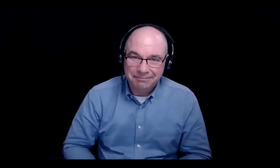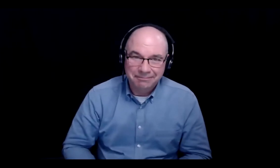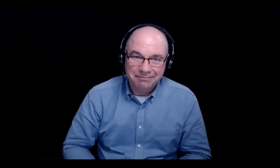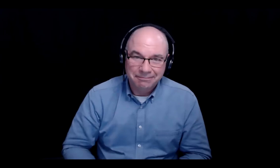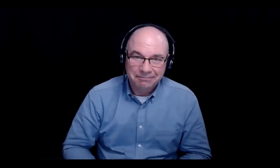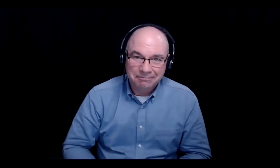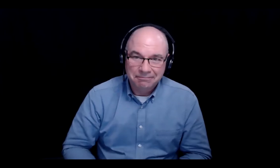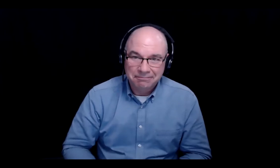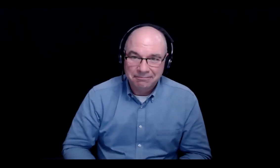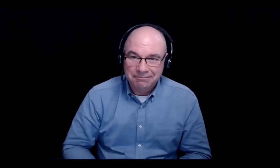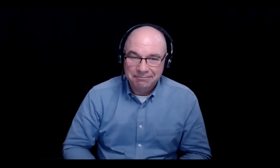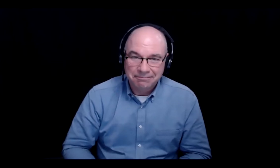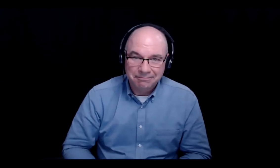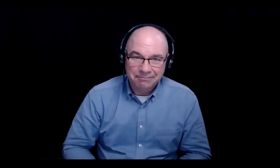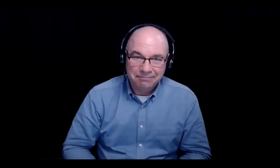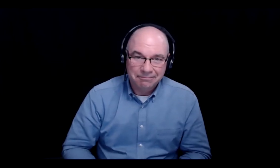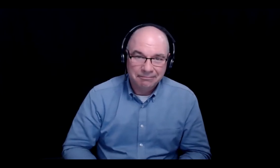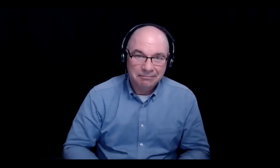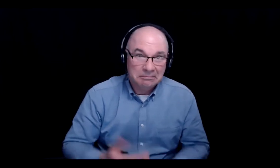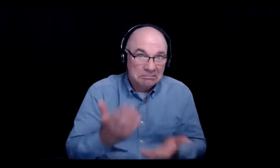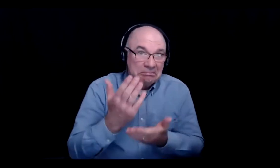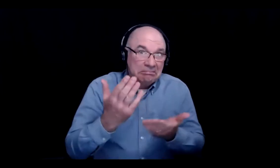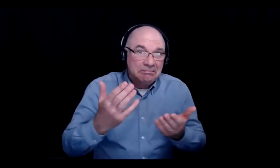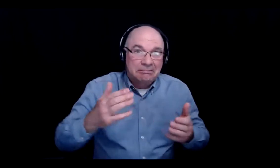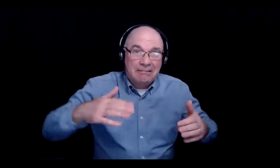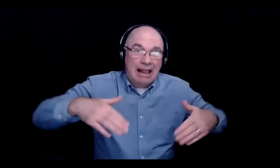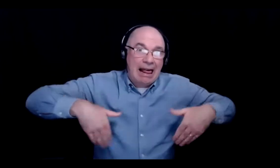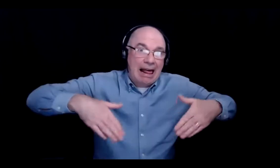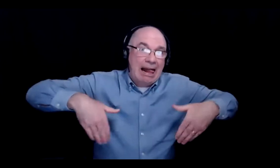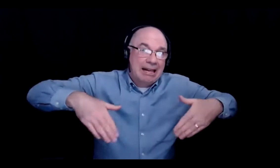We are just running late today.